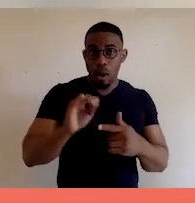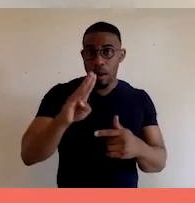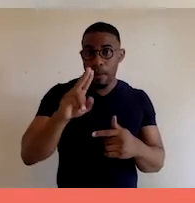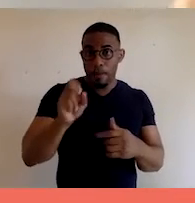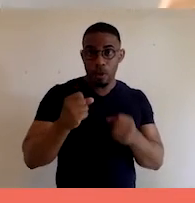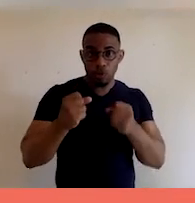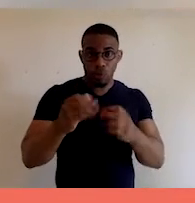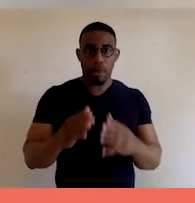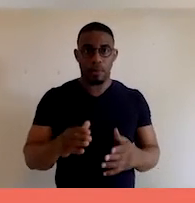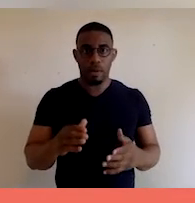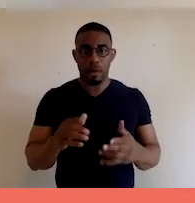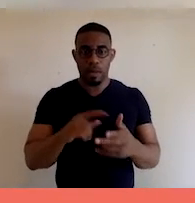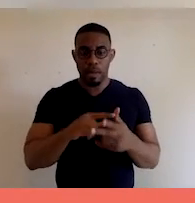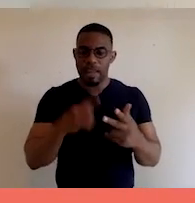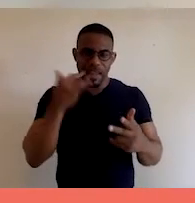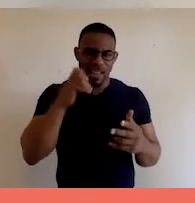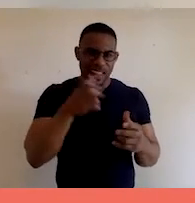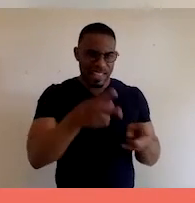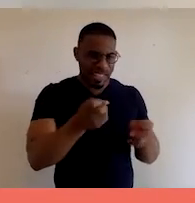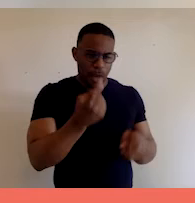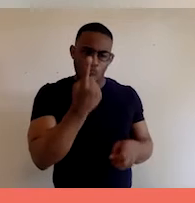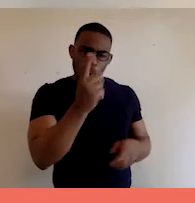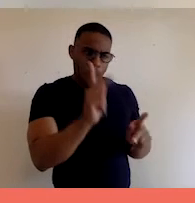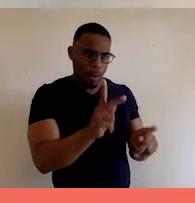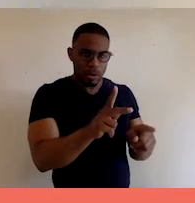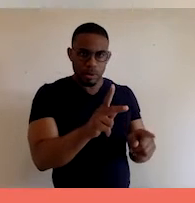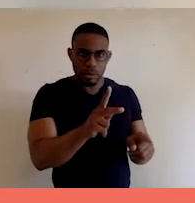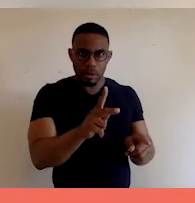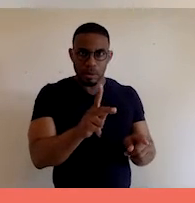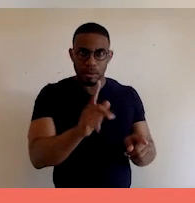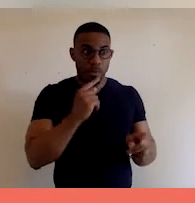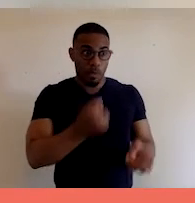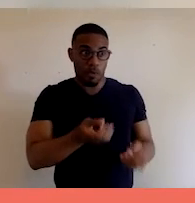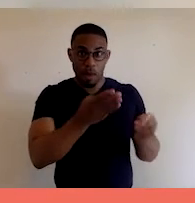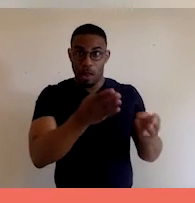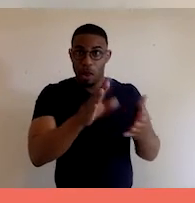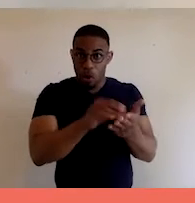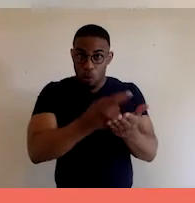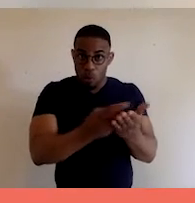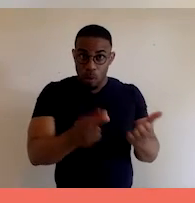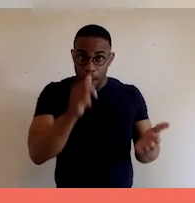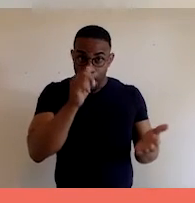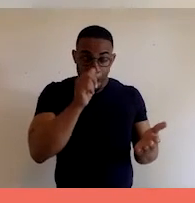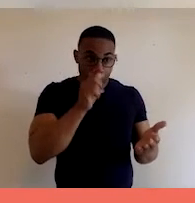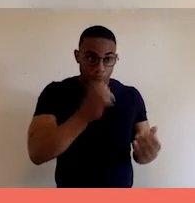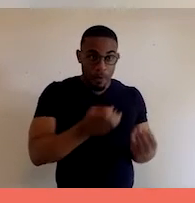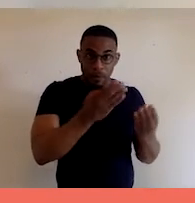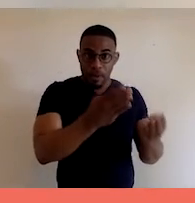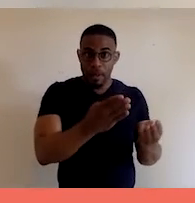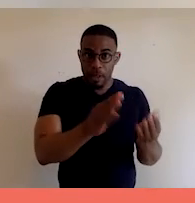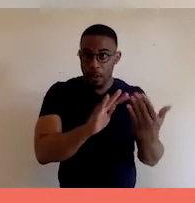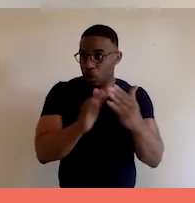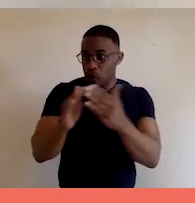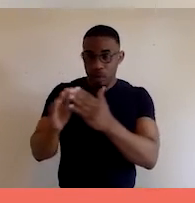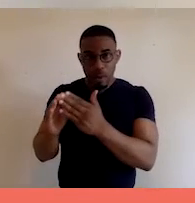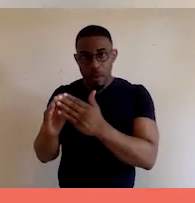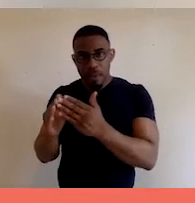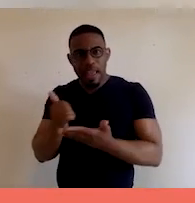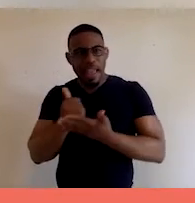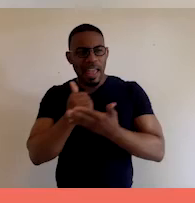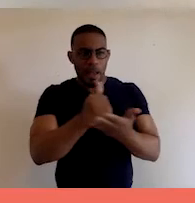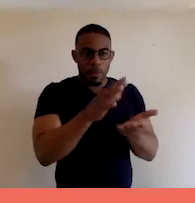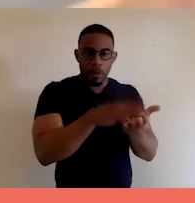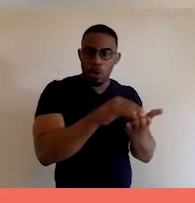driver. If I can take one person, provide them the learning resources, provide them the community, help